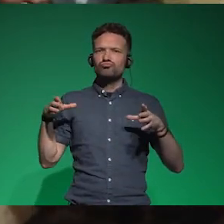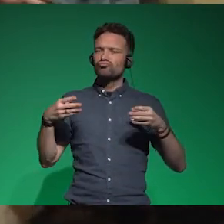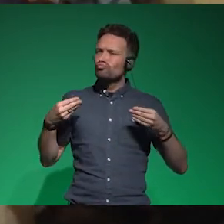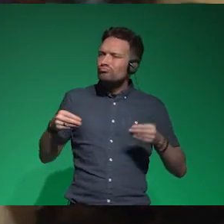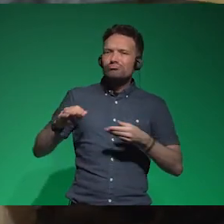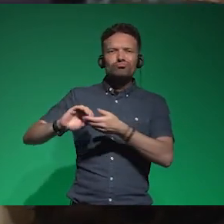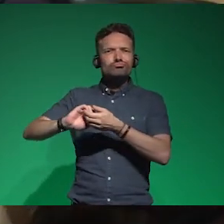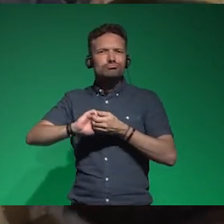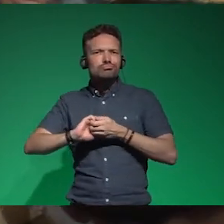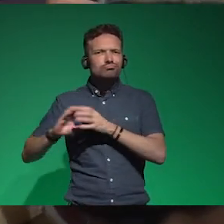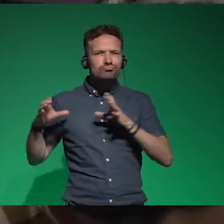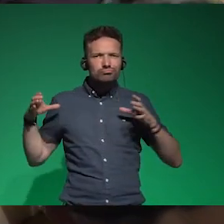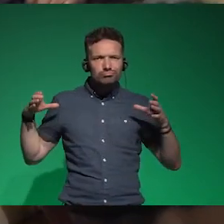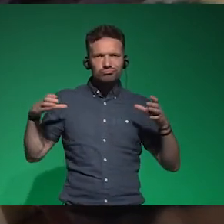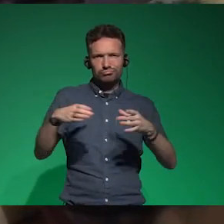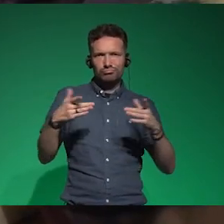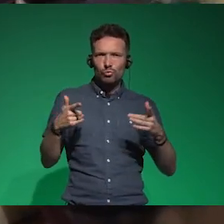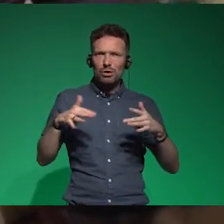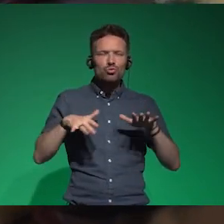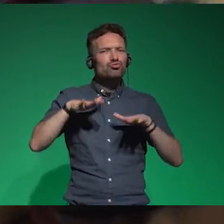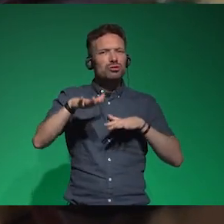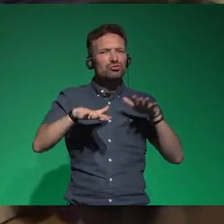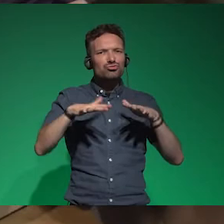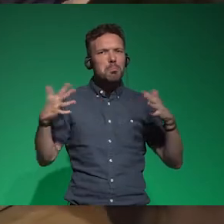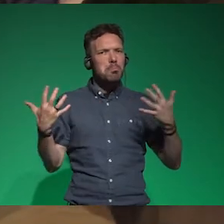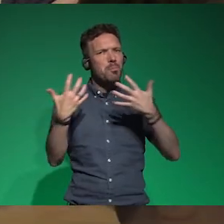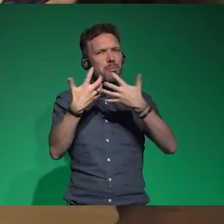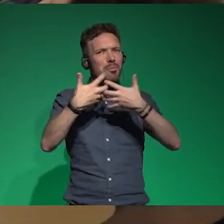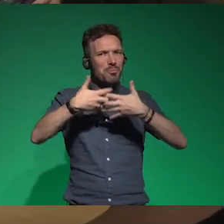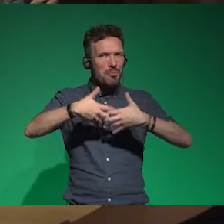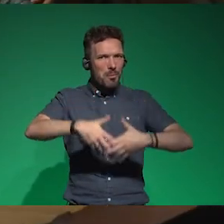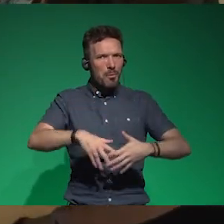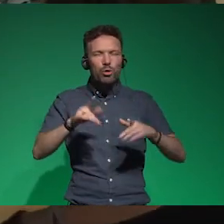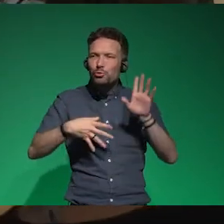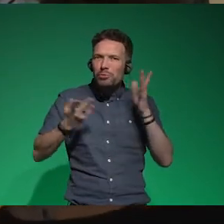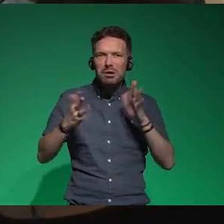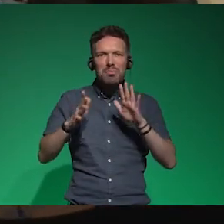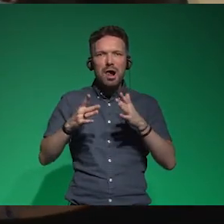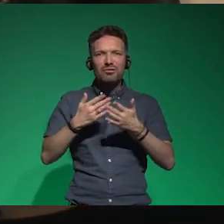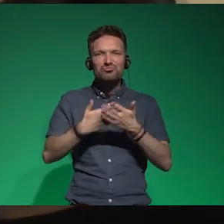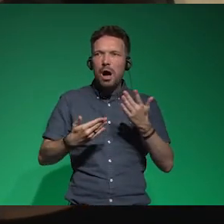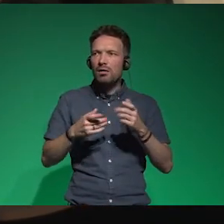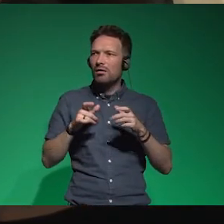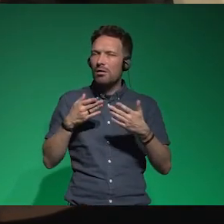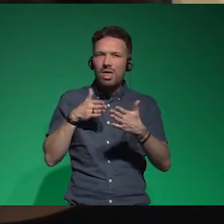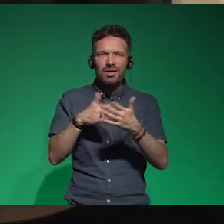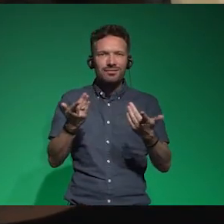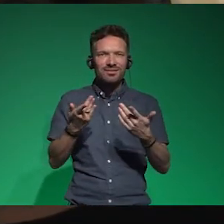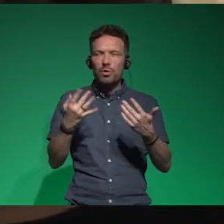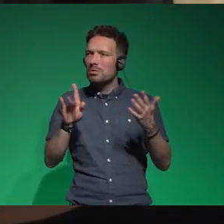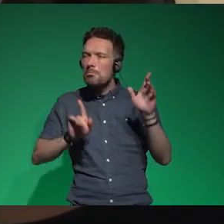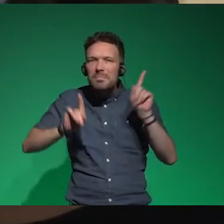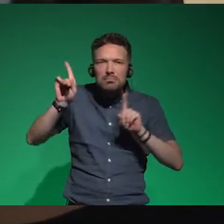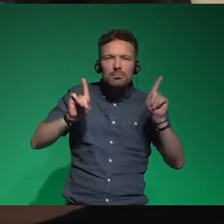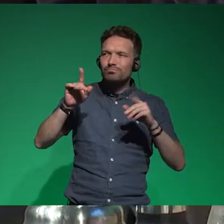The what Harry said, it's in Rembang Baling